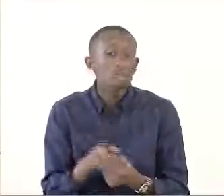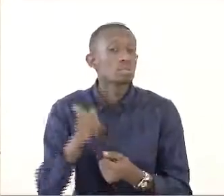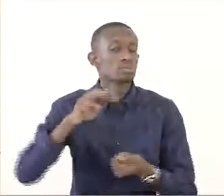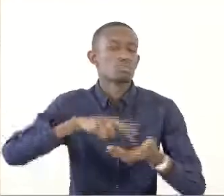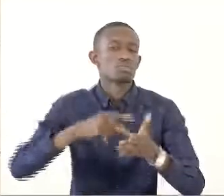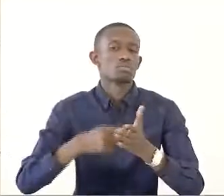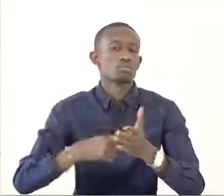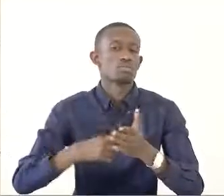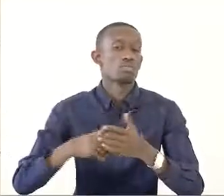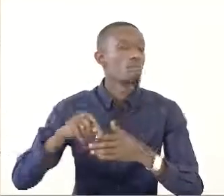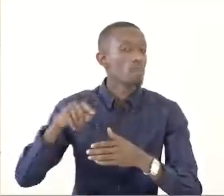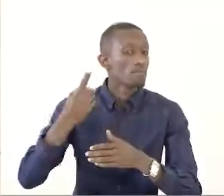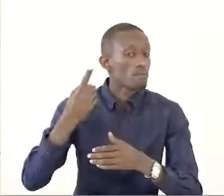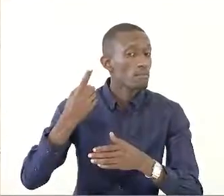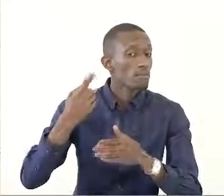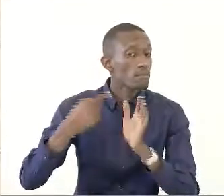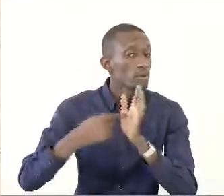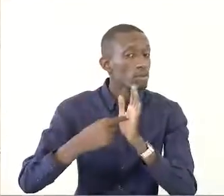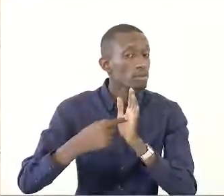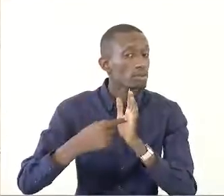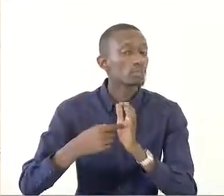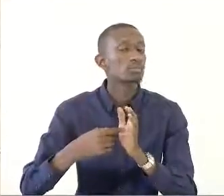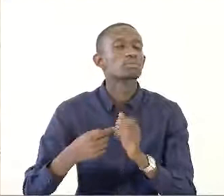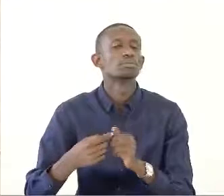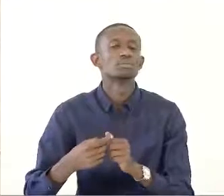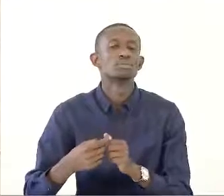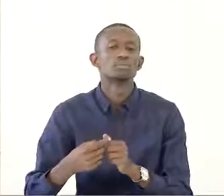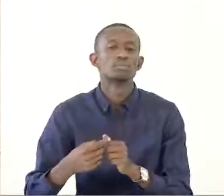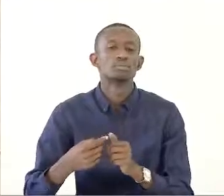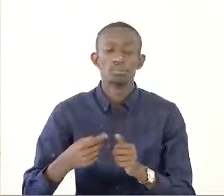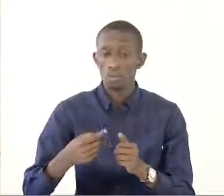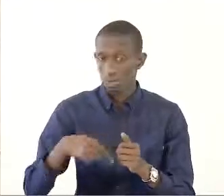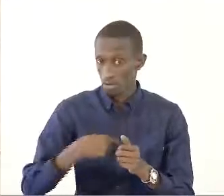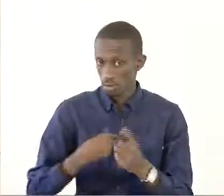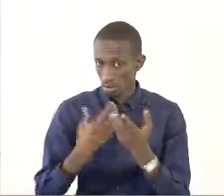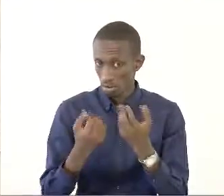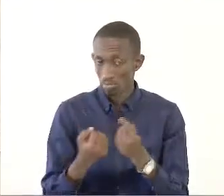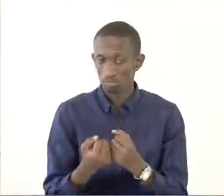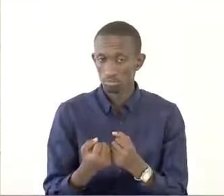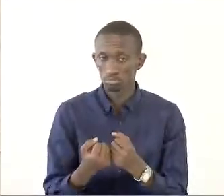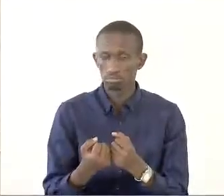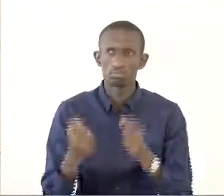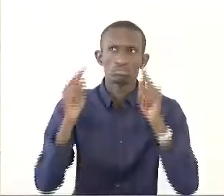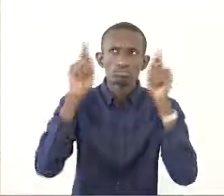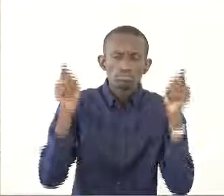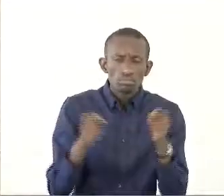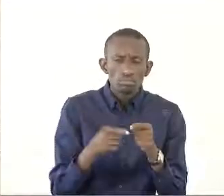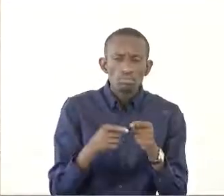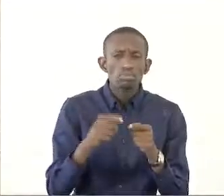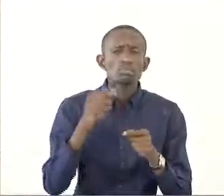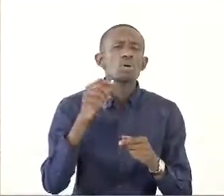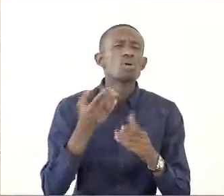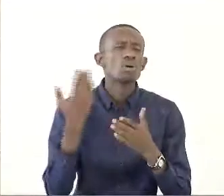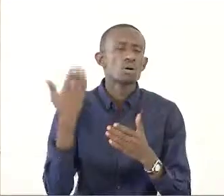from our first example we had on this graph where x is equal to 1 and where x is equal to negative